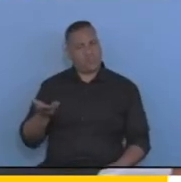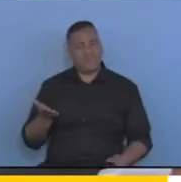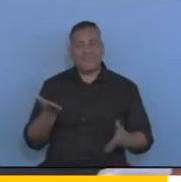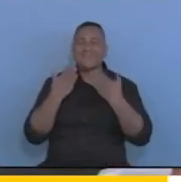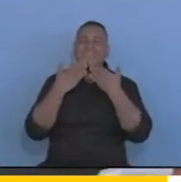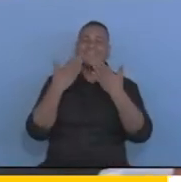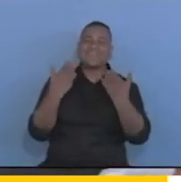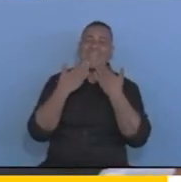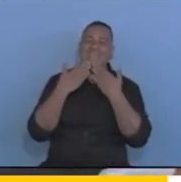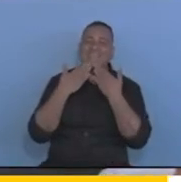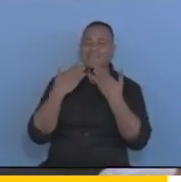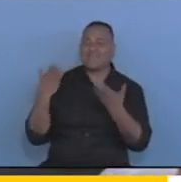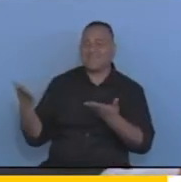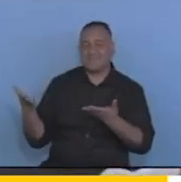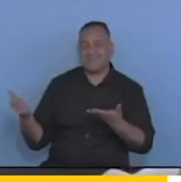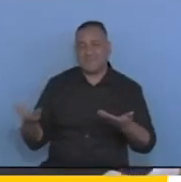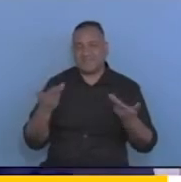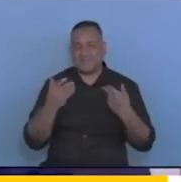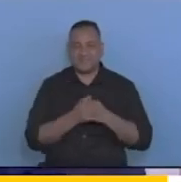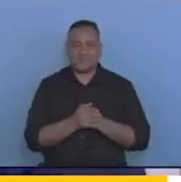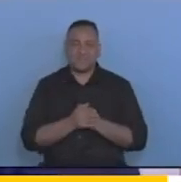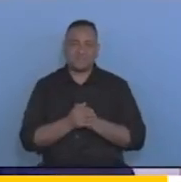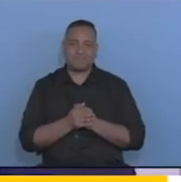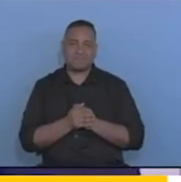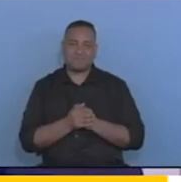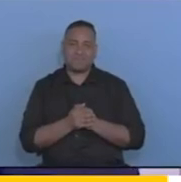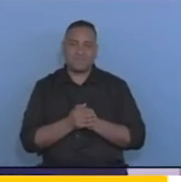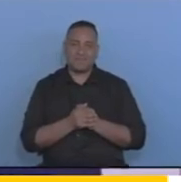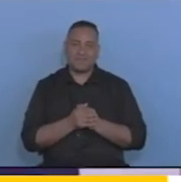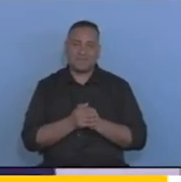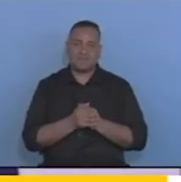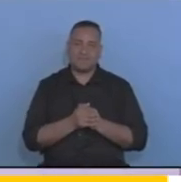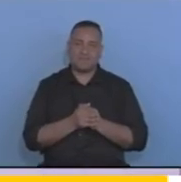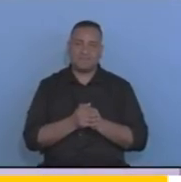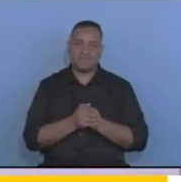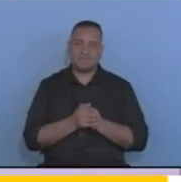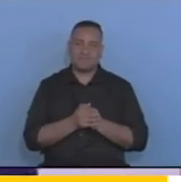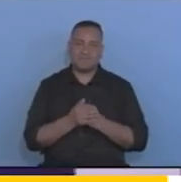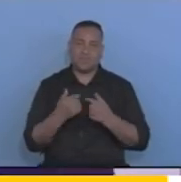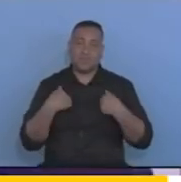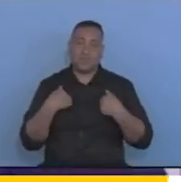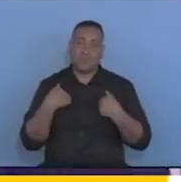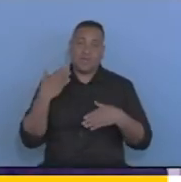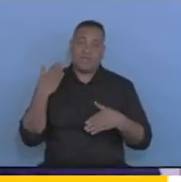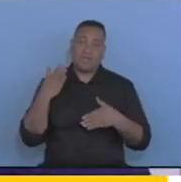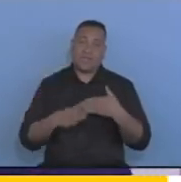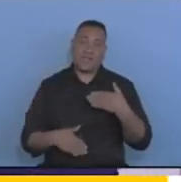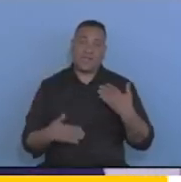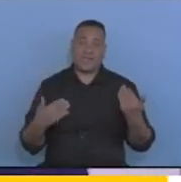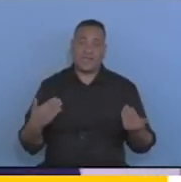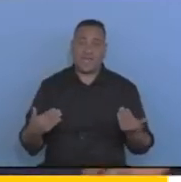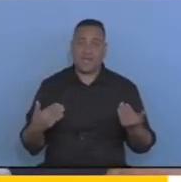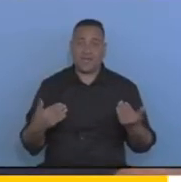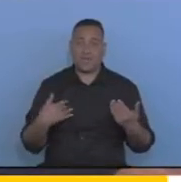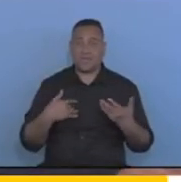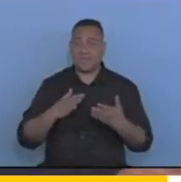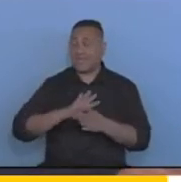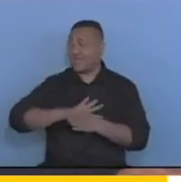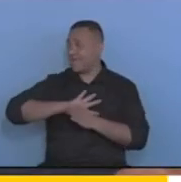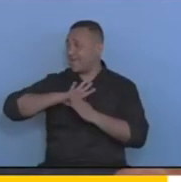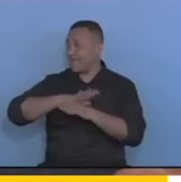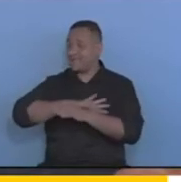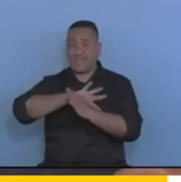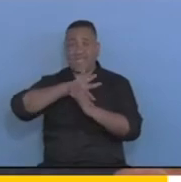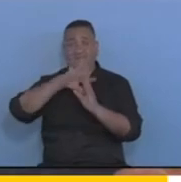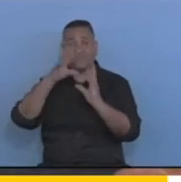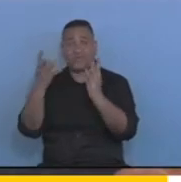welcome. Absolutely, thank you. That, you know what, that is where we're going to leave it. We've covered all our guests, Dougal. And